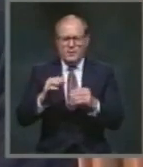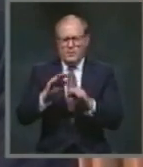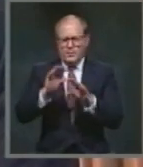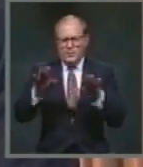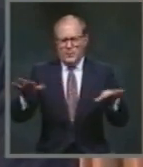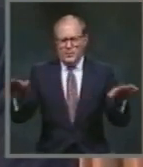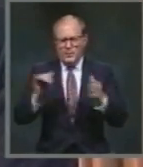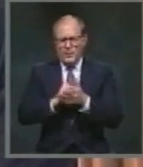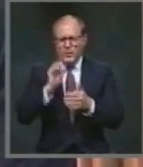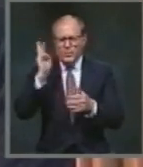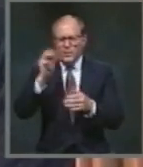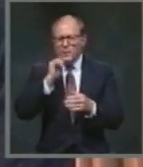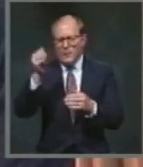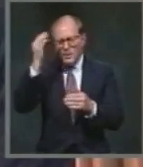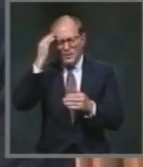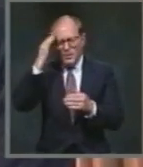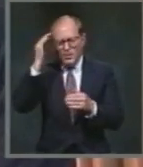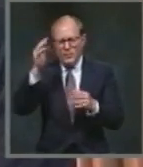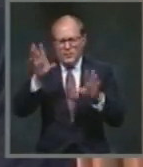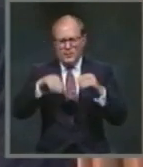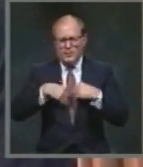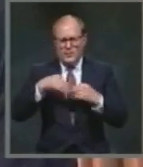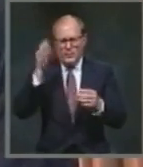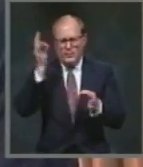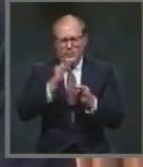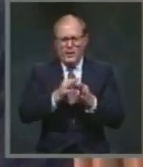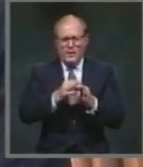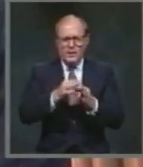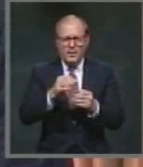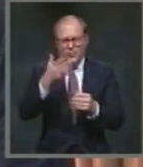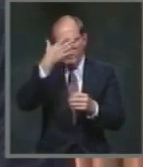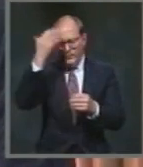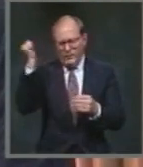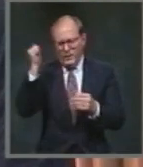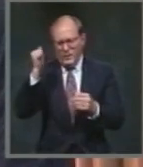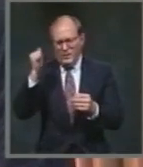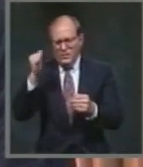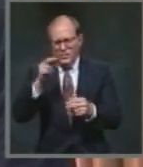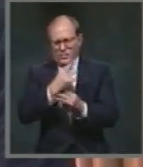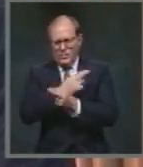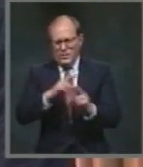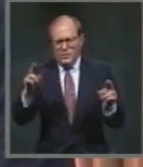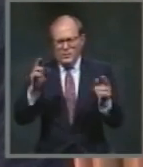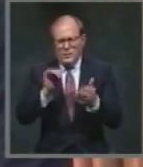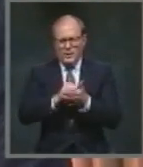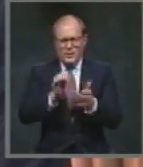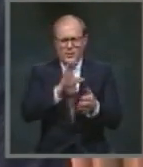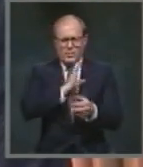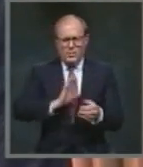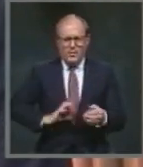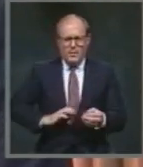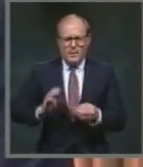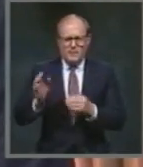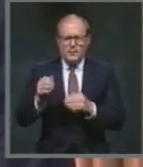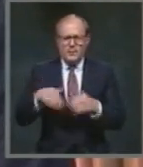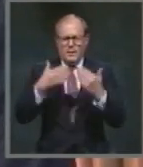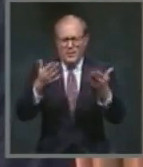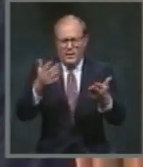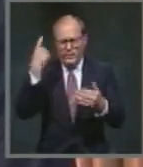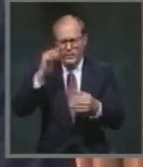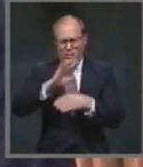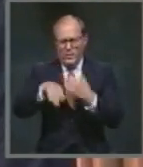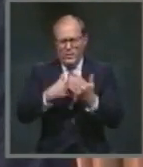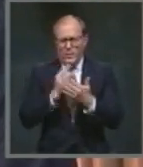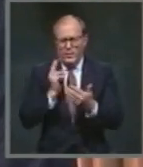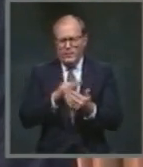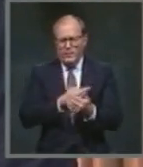faith which we hold dear, and who will forget the redemption Christ procured for all of us on the cross